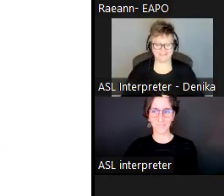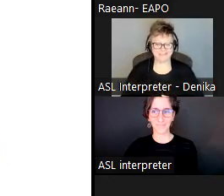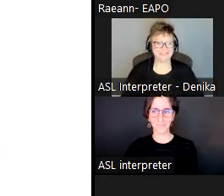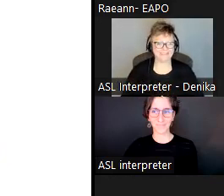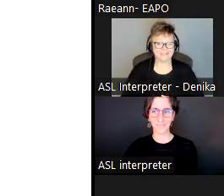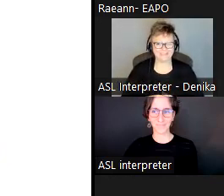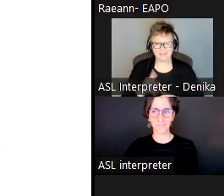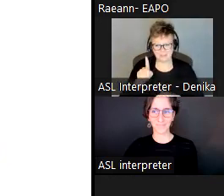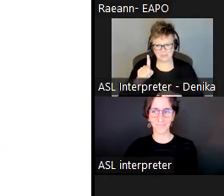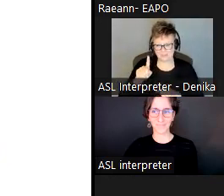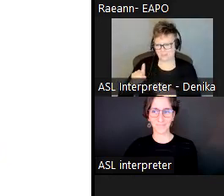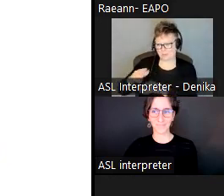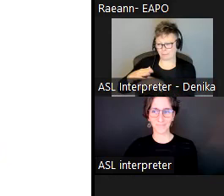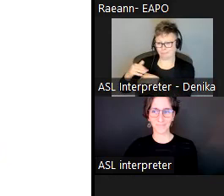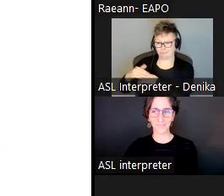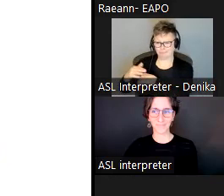Just, sorry, 1 second.